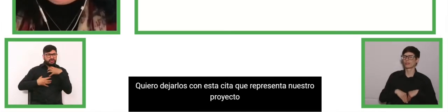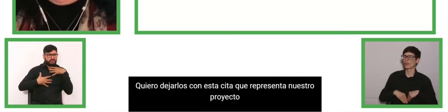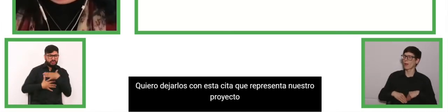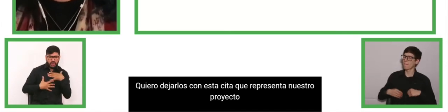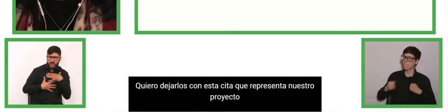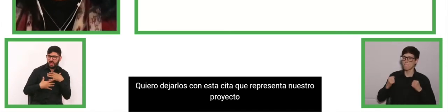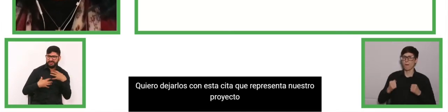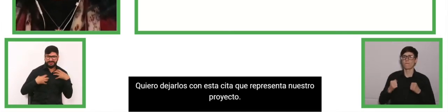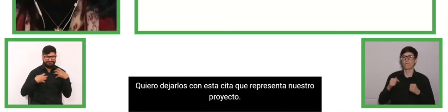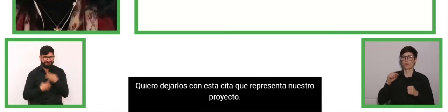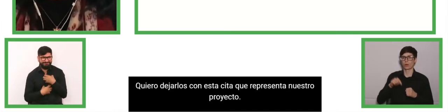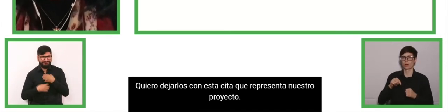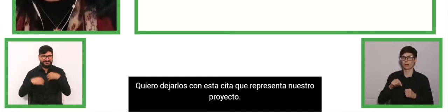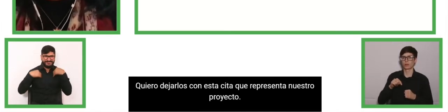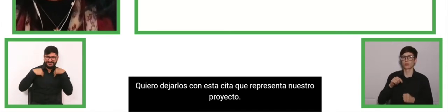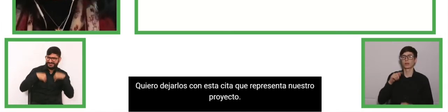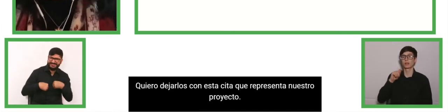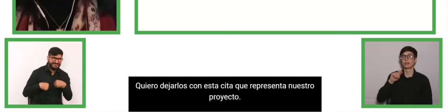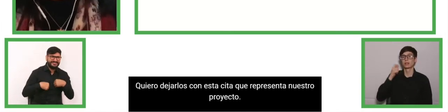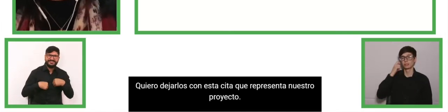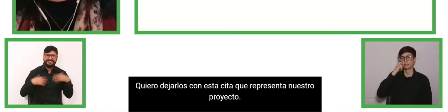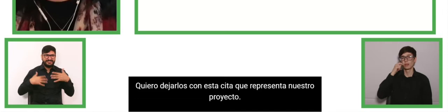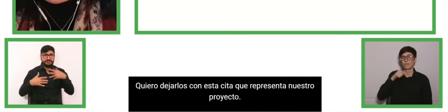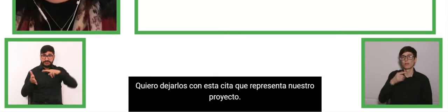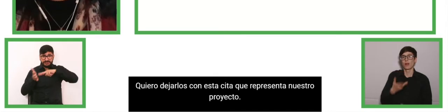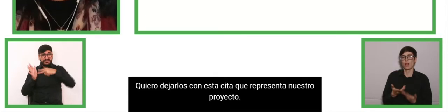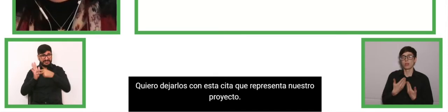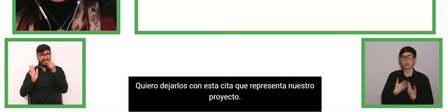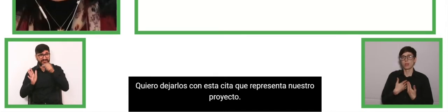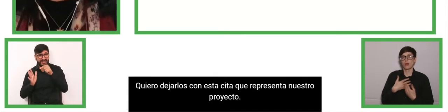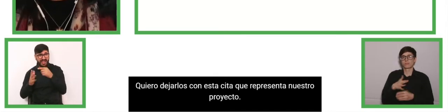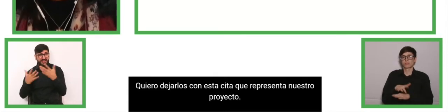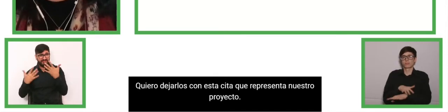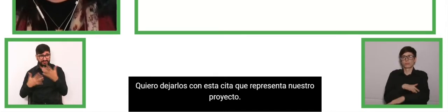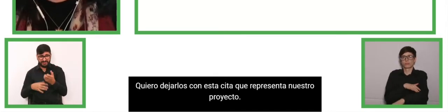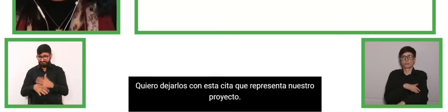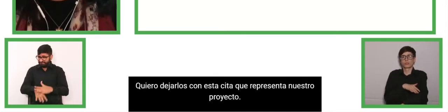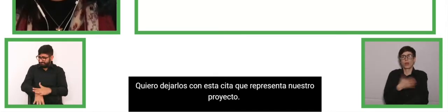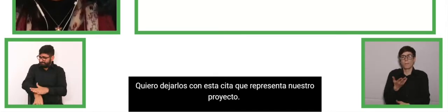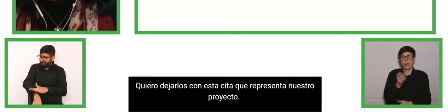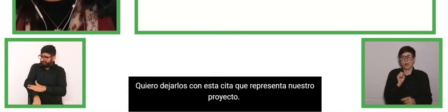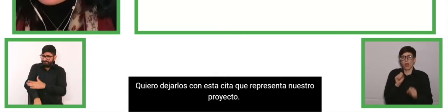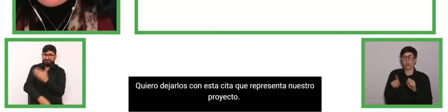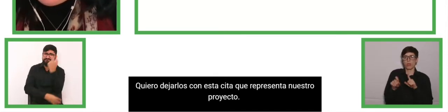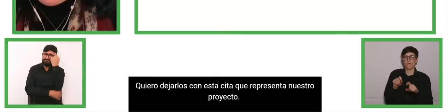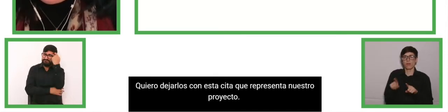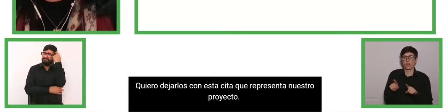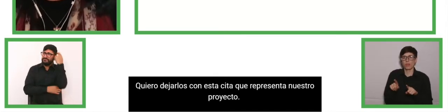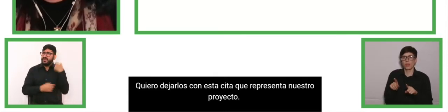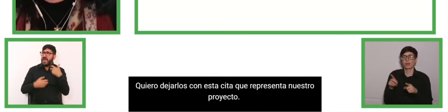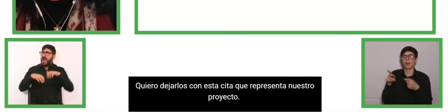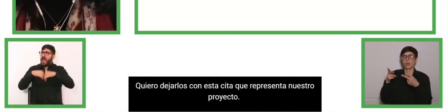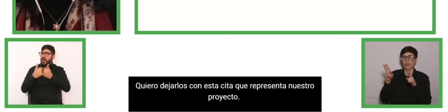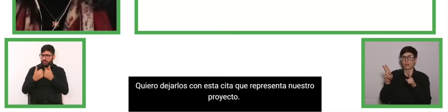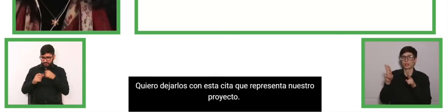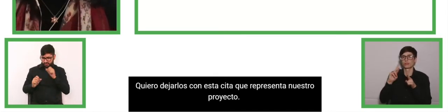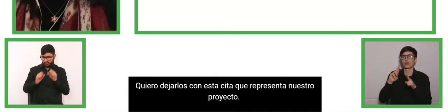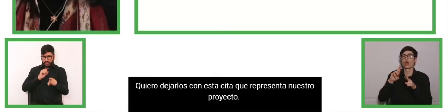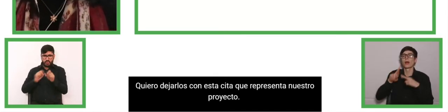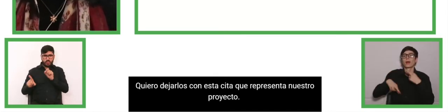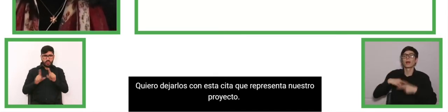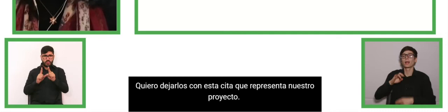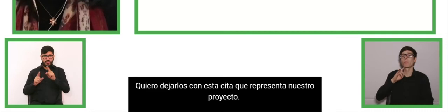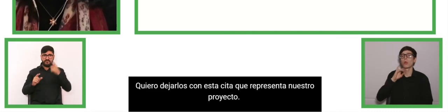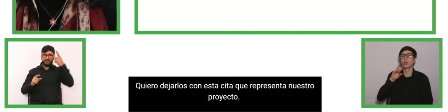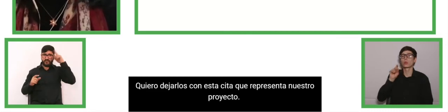We hope you join us in the defense of sexual and reproductive rights for people with disabilities. Thank you always for the